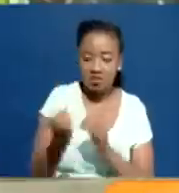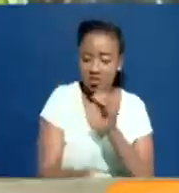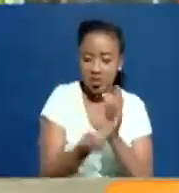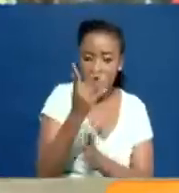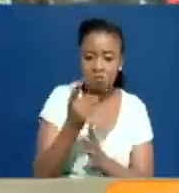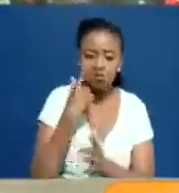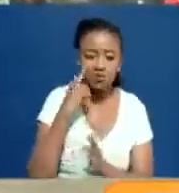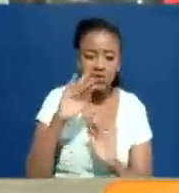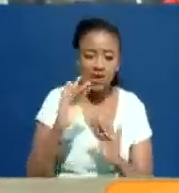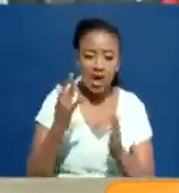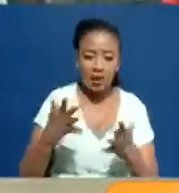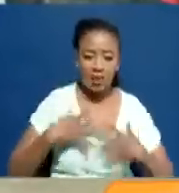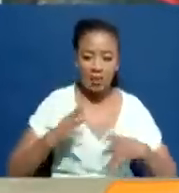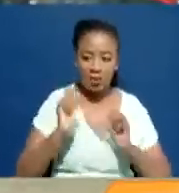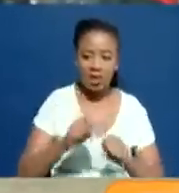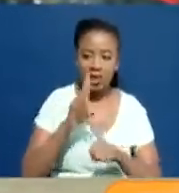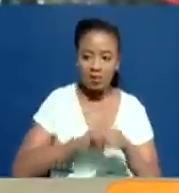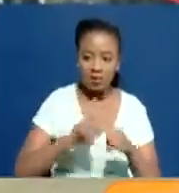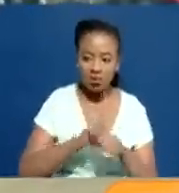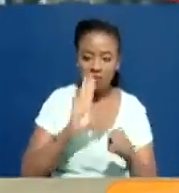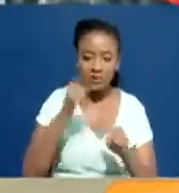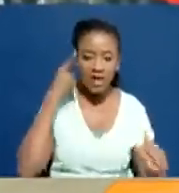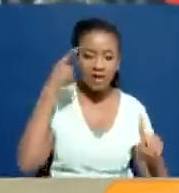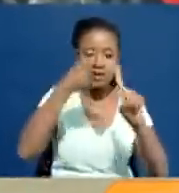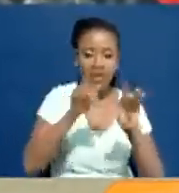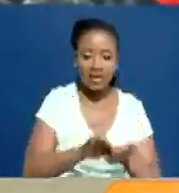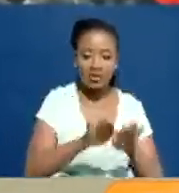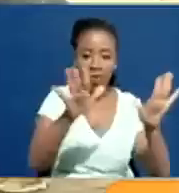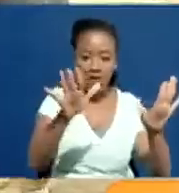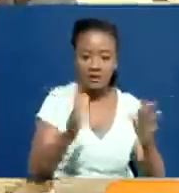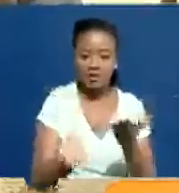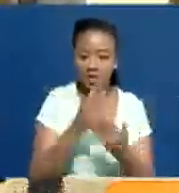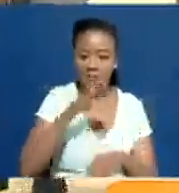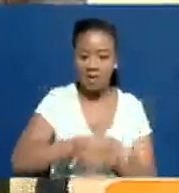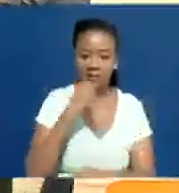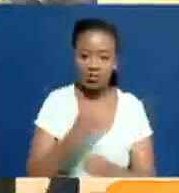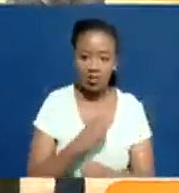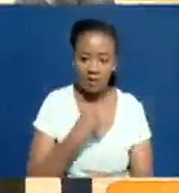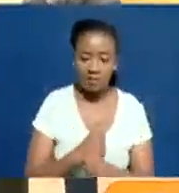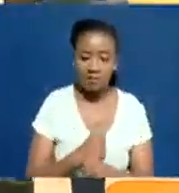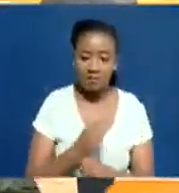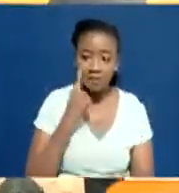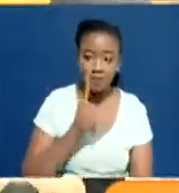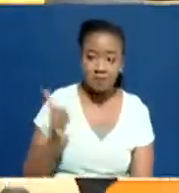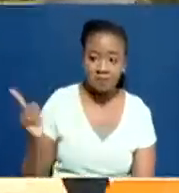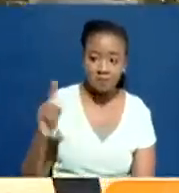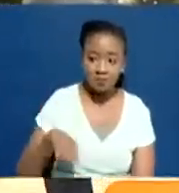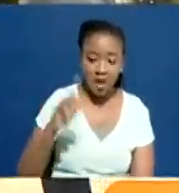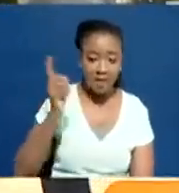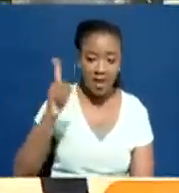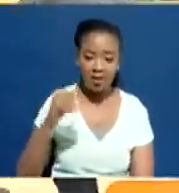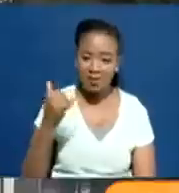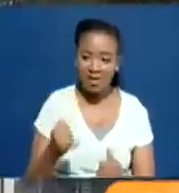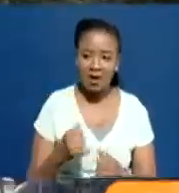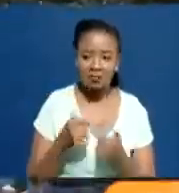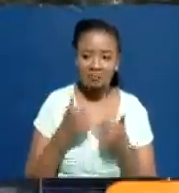how people can leverage their target audience as a way to make income. Street photography in Nairobi has come full circle,